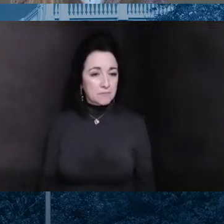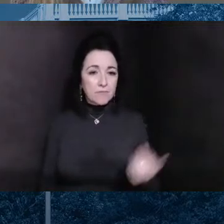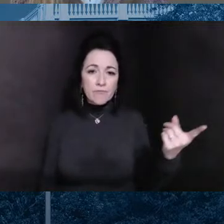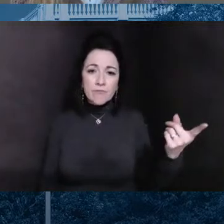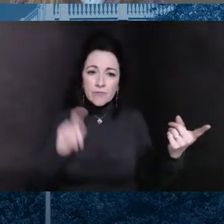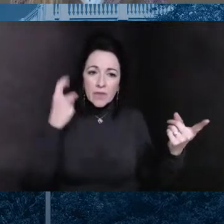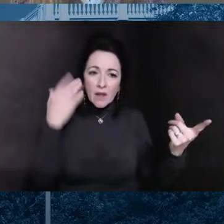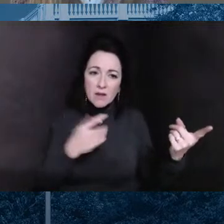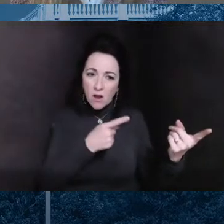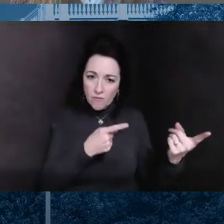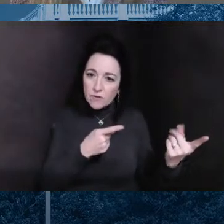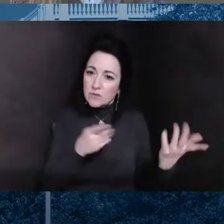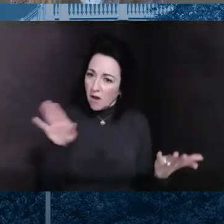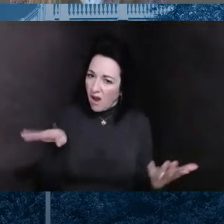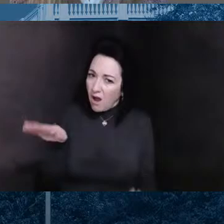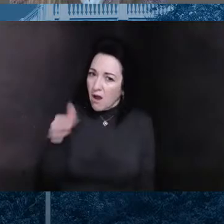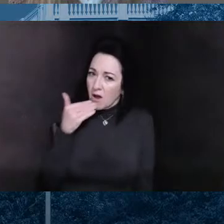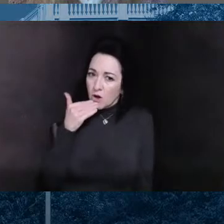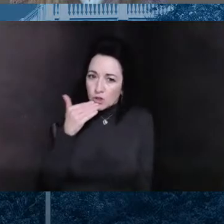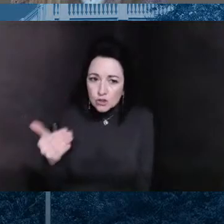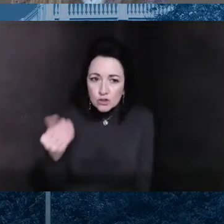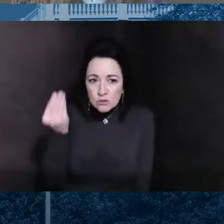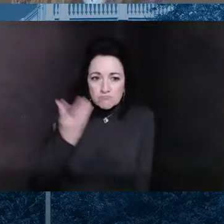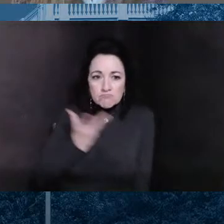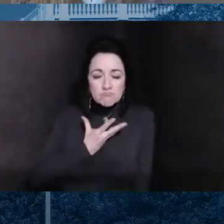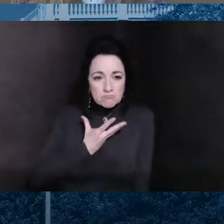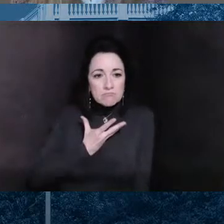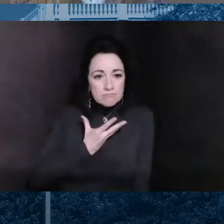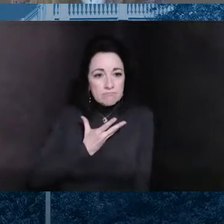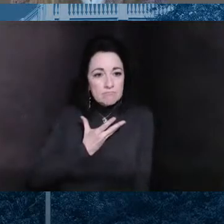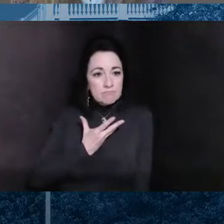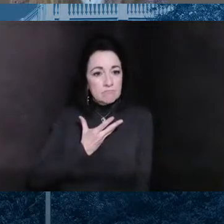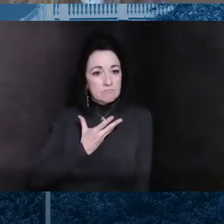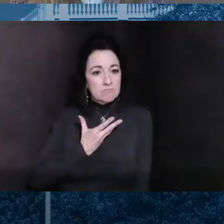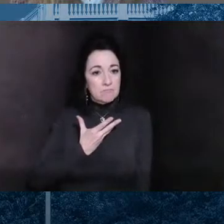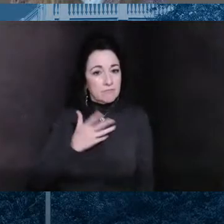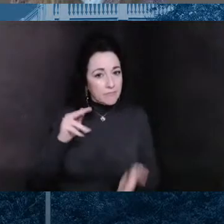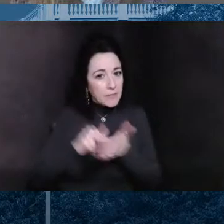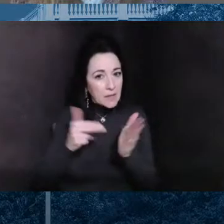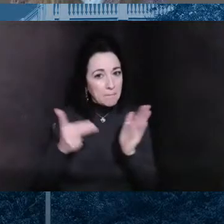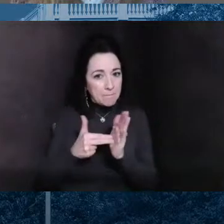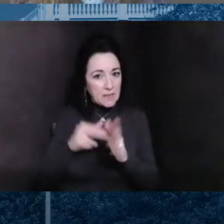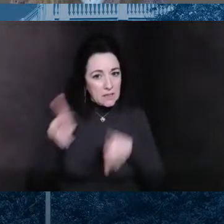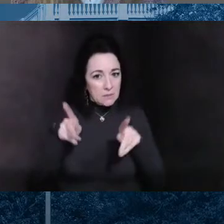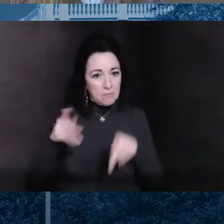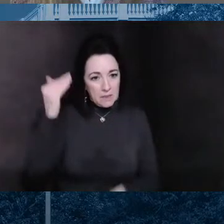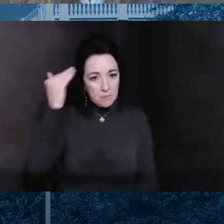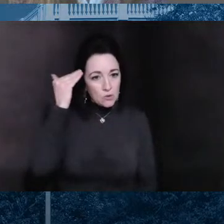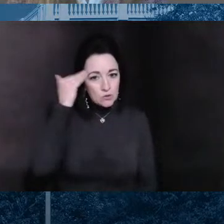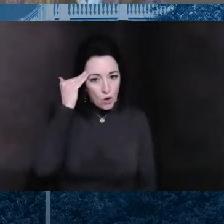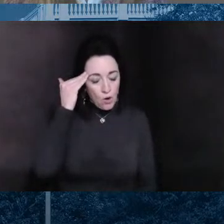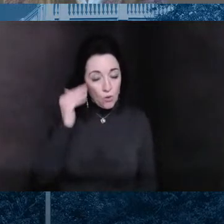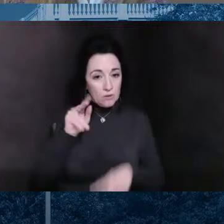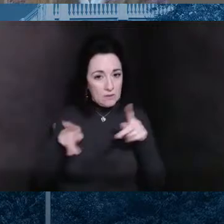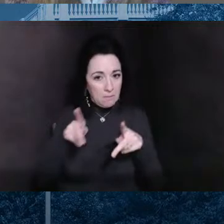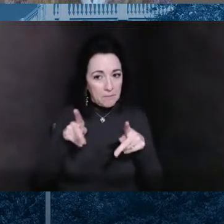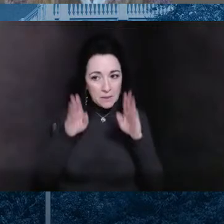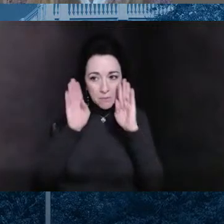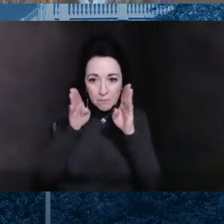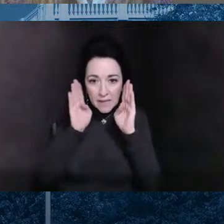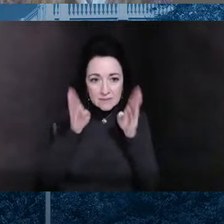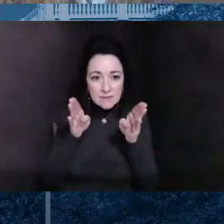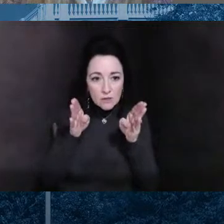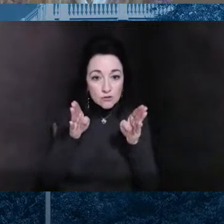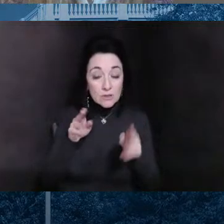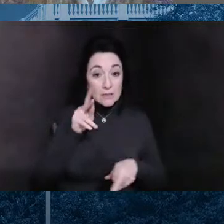Jay, this is another good indicator that people are dialed in. They're paying attention. They're going out and